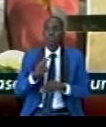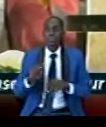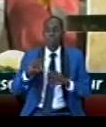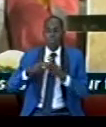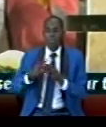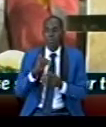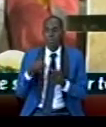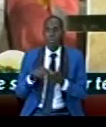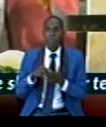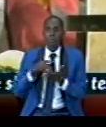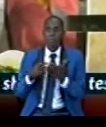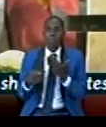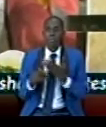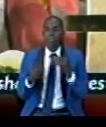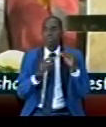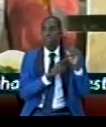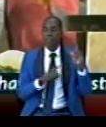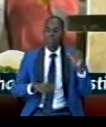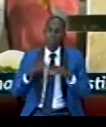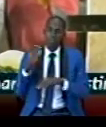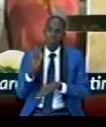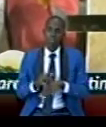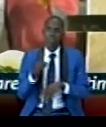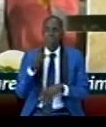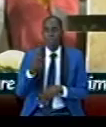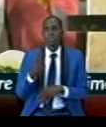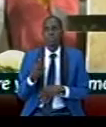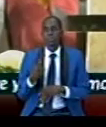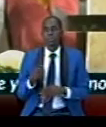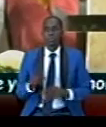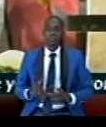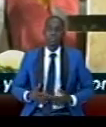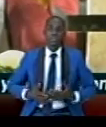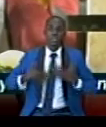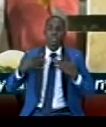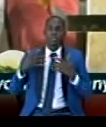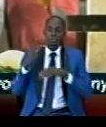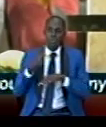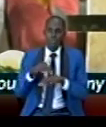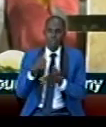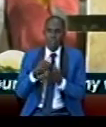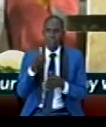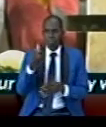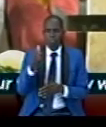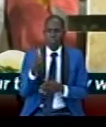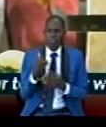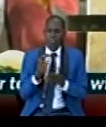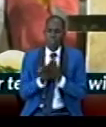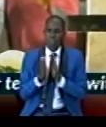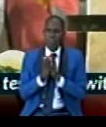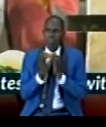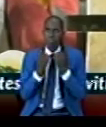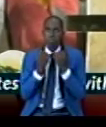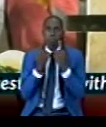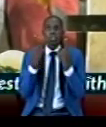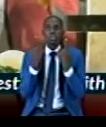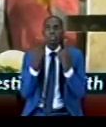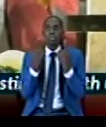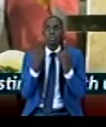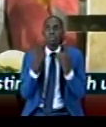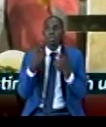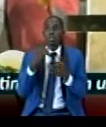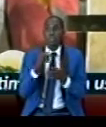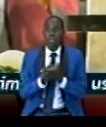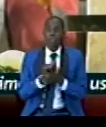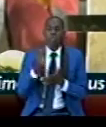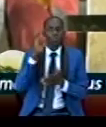program, the Lord affected my life. He touched me in a way that me, myself, I'm surprised. I said I will share this testimony by the